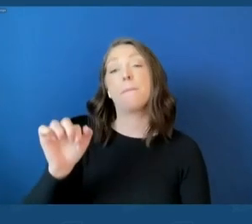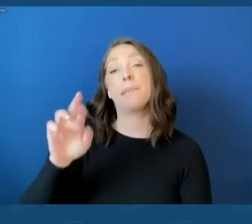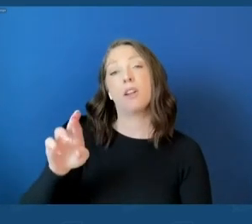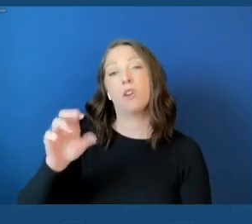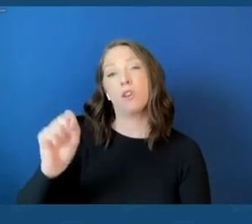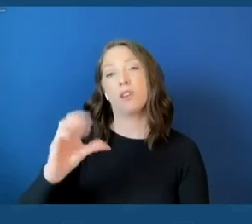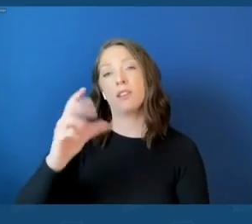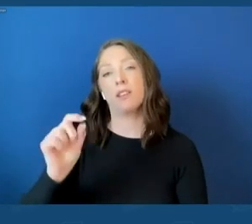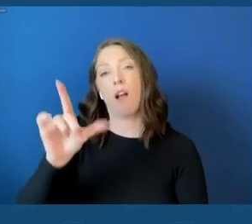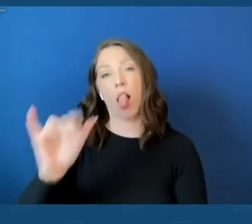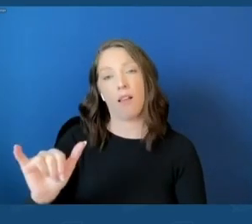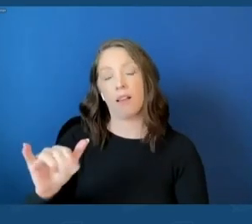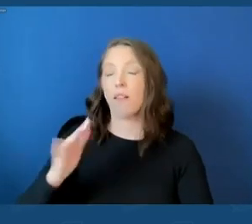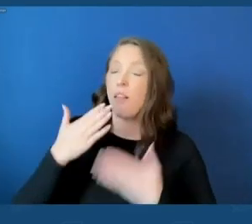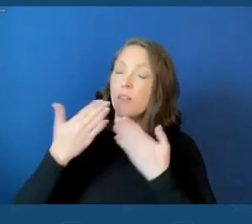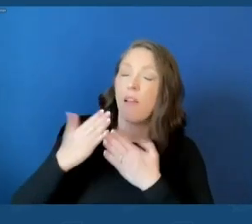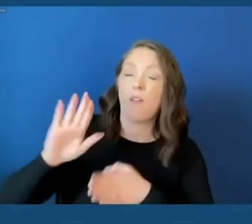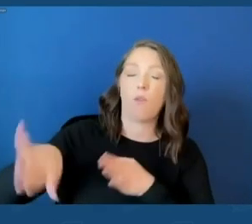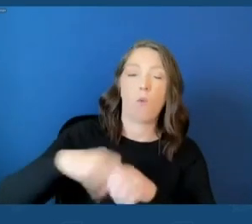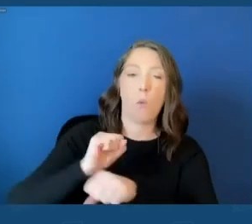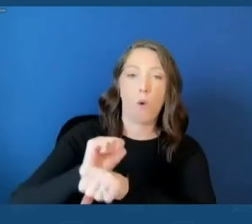work.